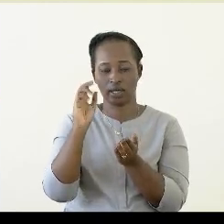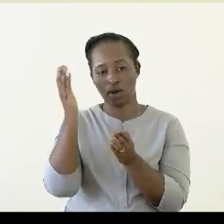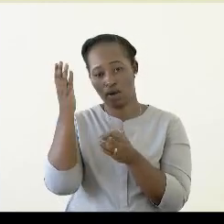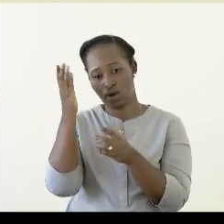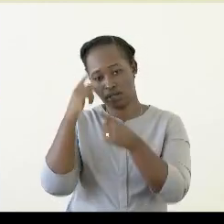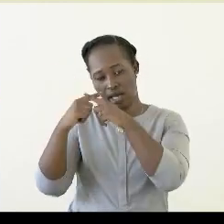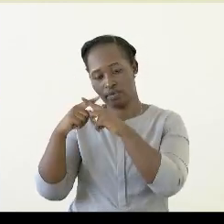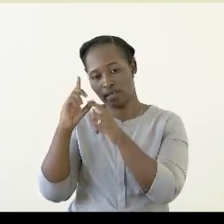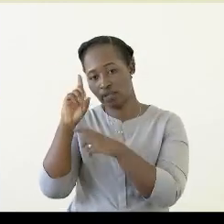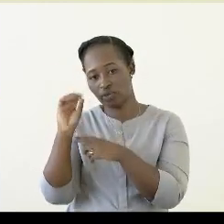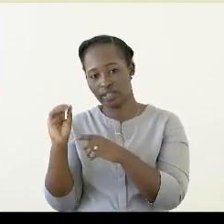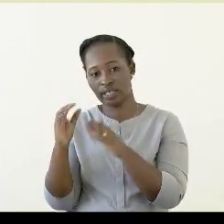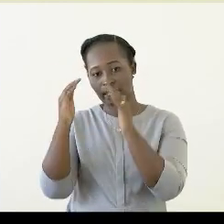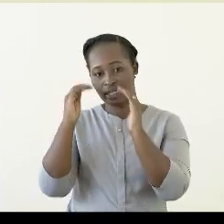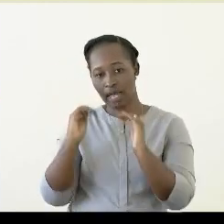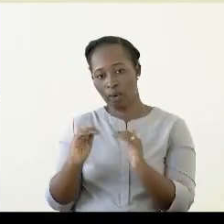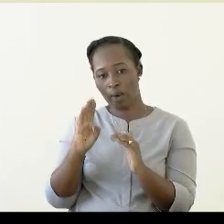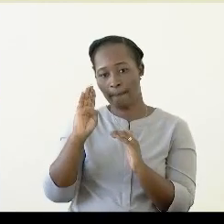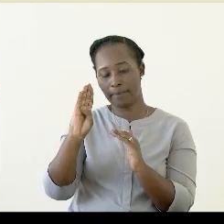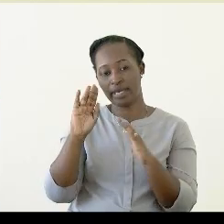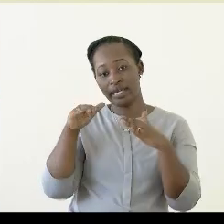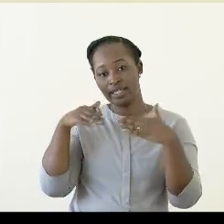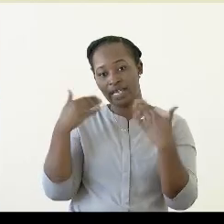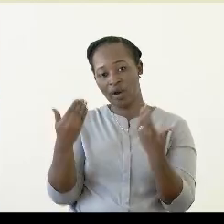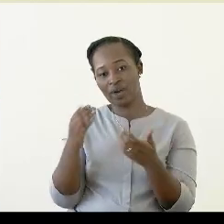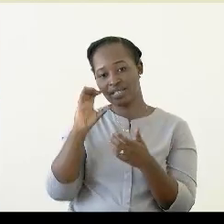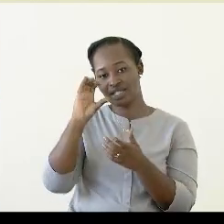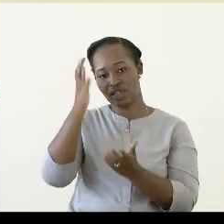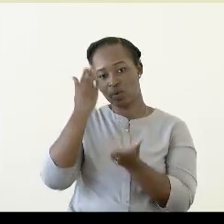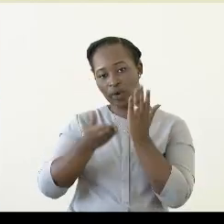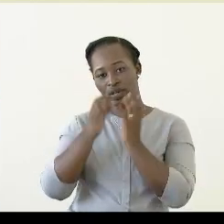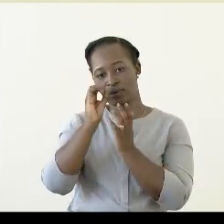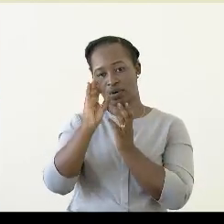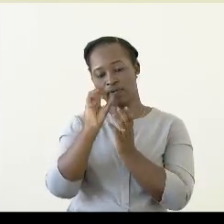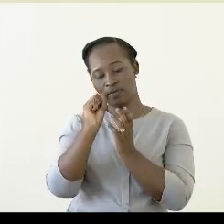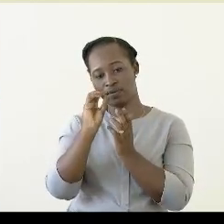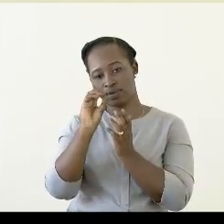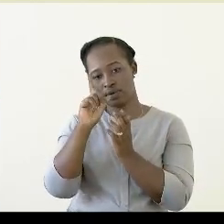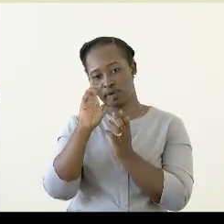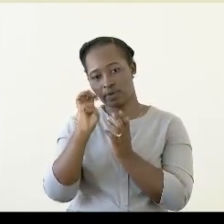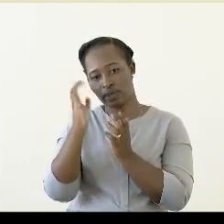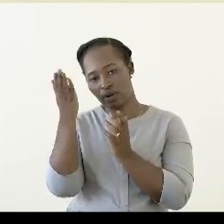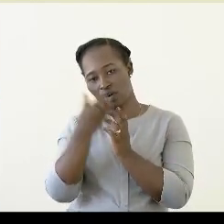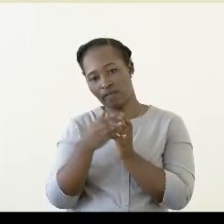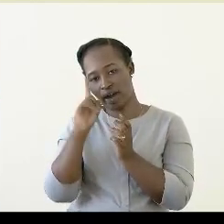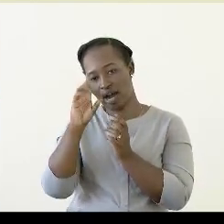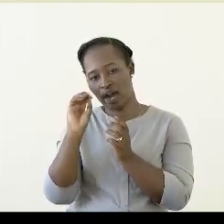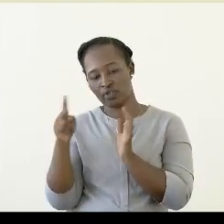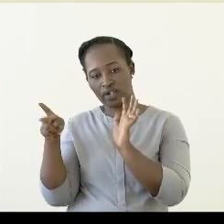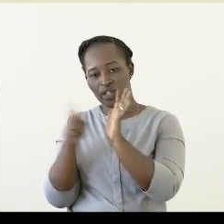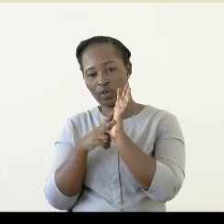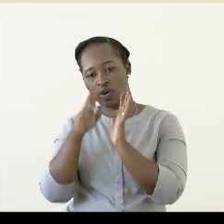weight of solvent times 100, or weight of solvent over 100, which is equal to weight of solute over